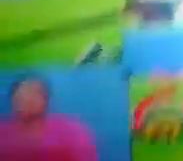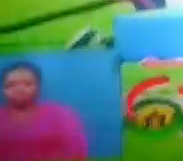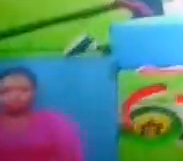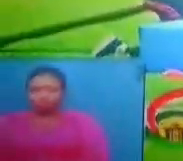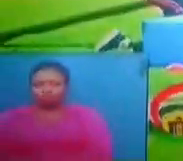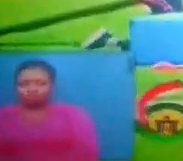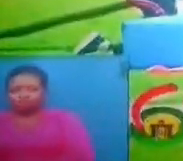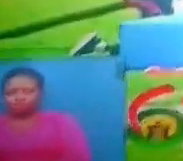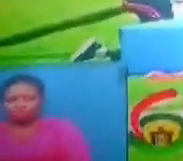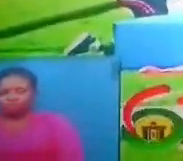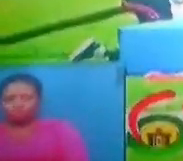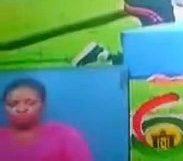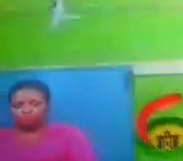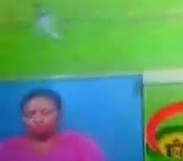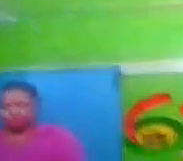And so this is what